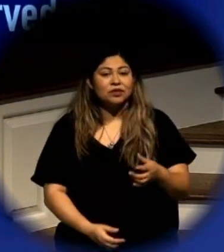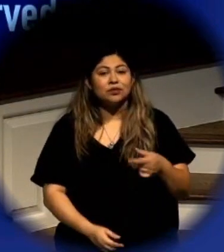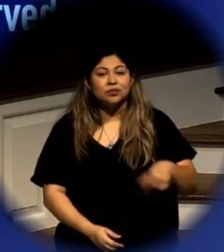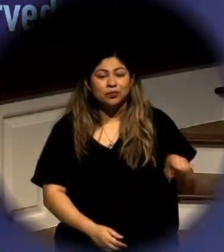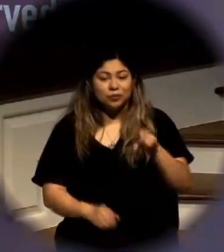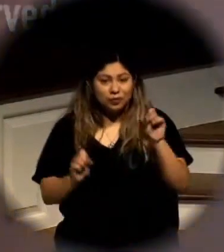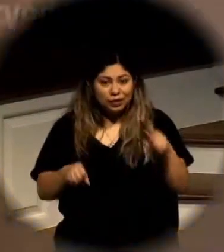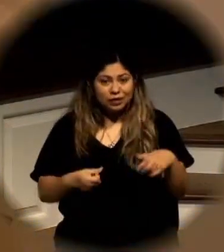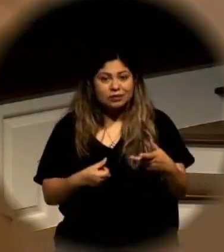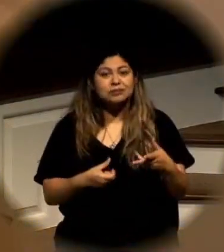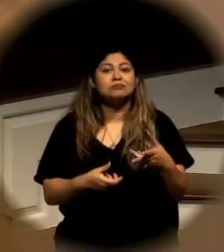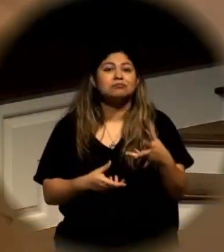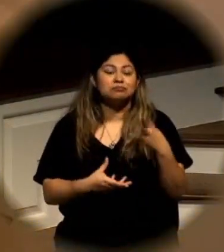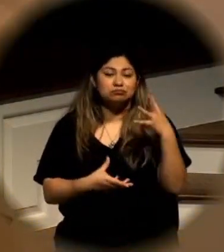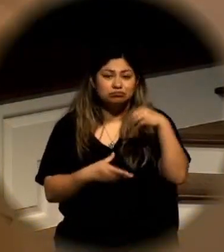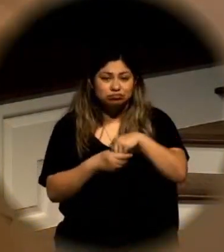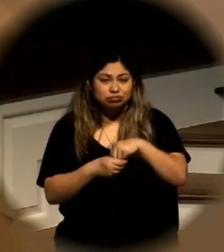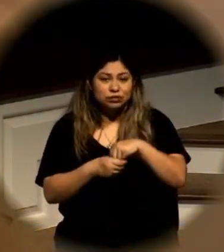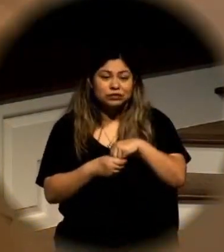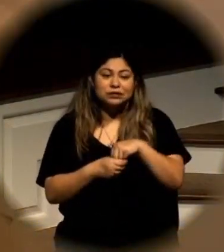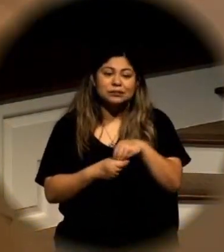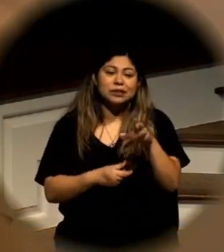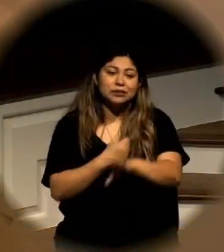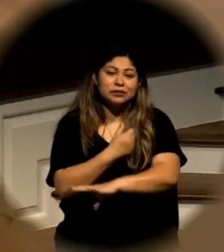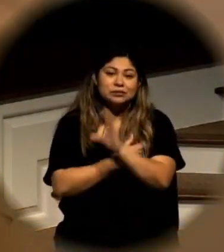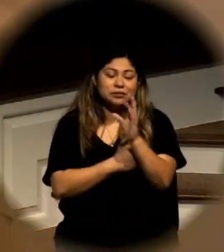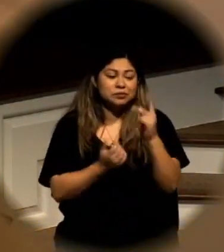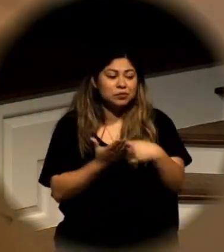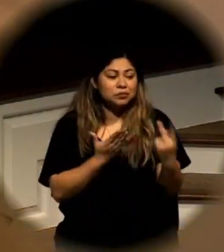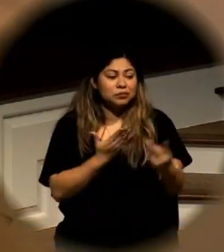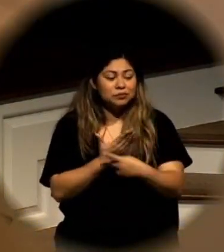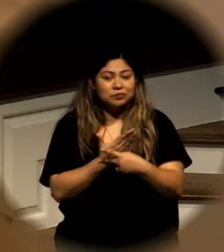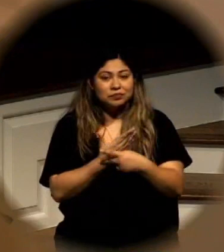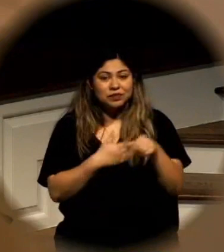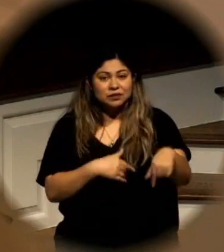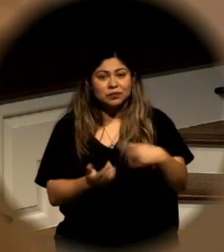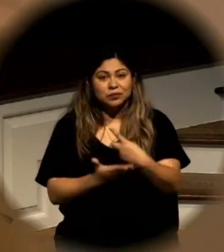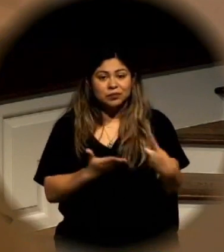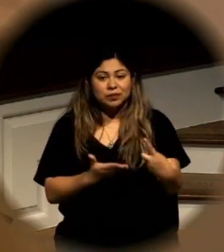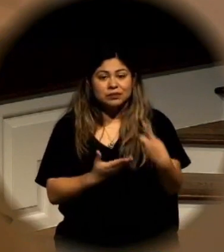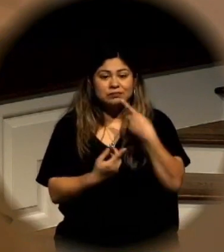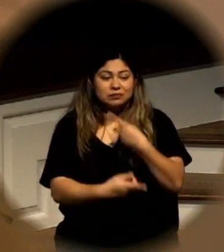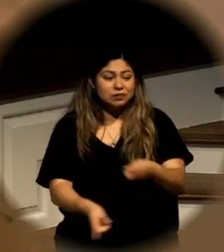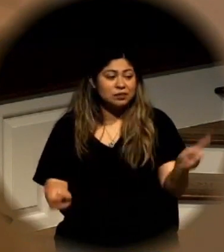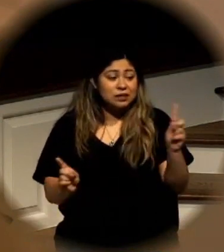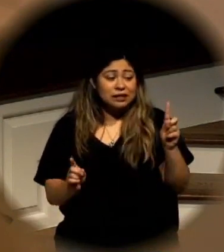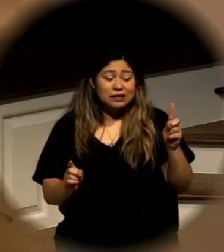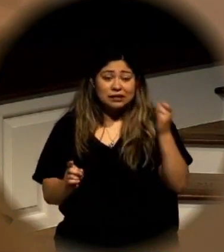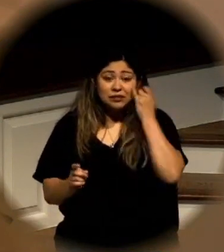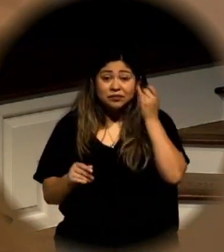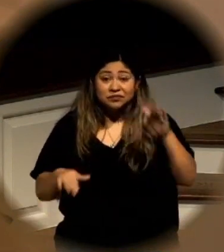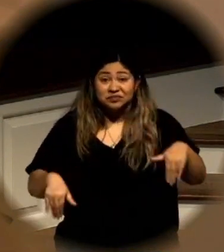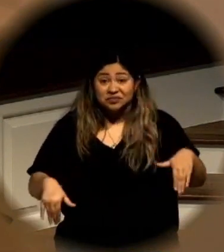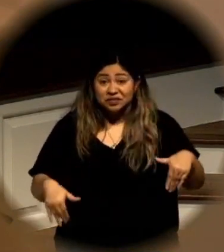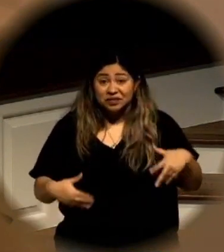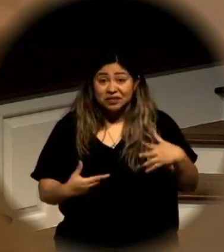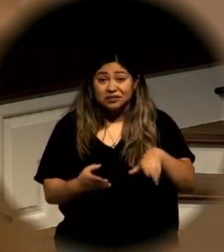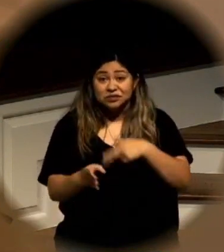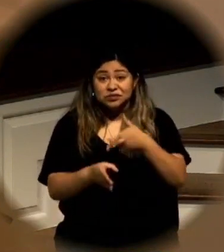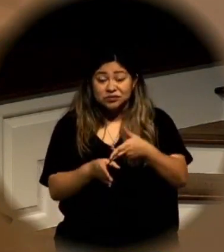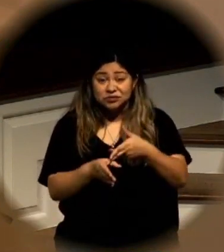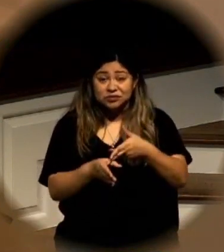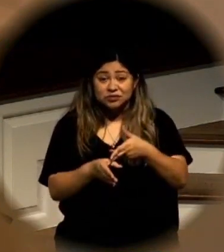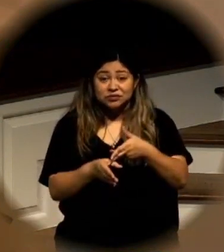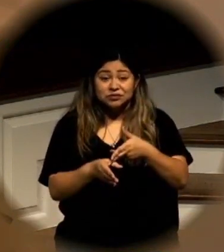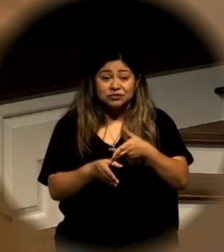beloved Christmas program. That's this week's video announcements. If you haven't already been to a Bible study this morning, we invite you to the 11 o'clock Bible